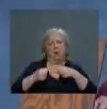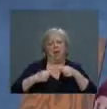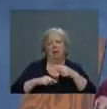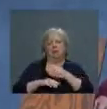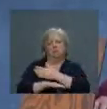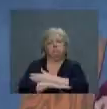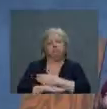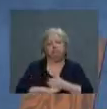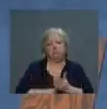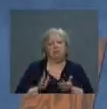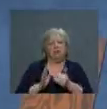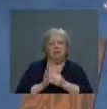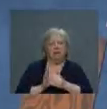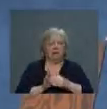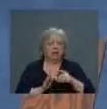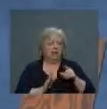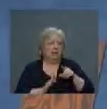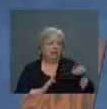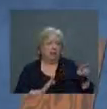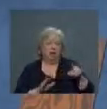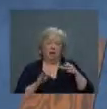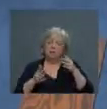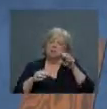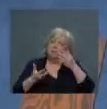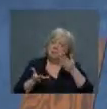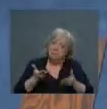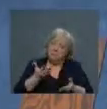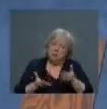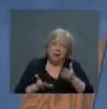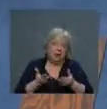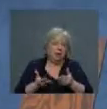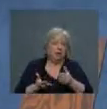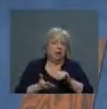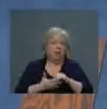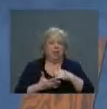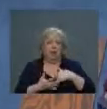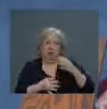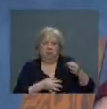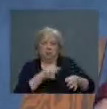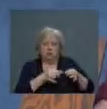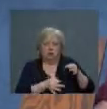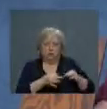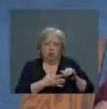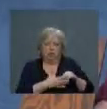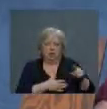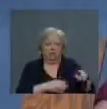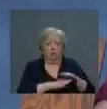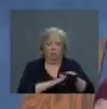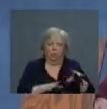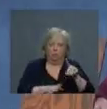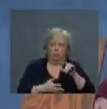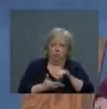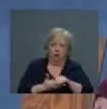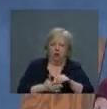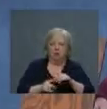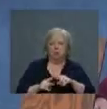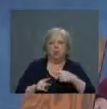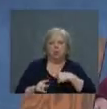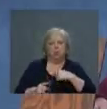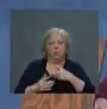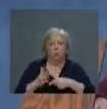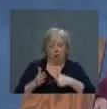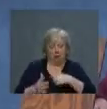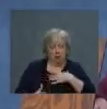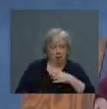And they may, without saying that I'm judging that they won't do that, but what I'd like